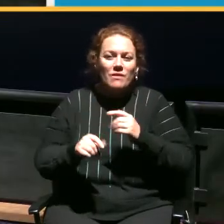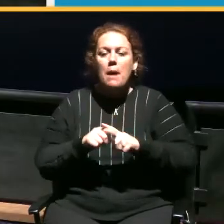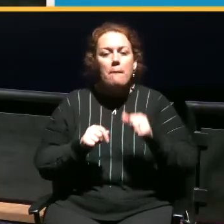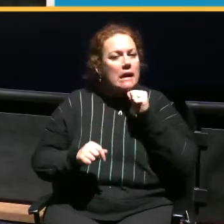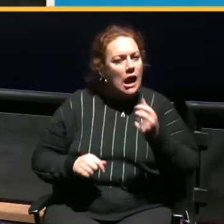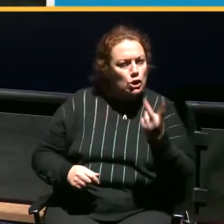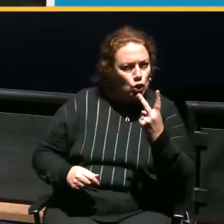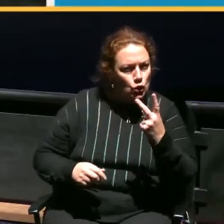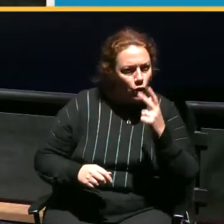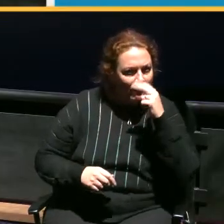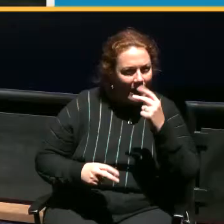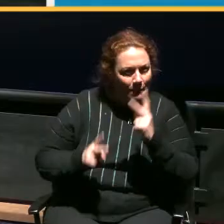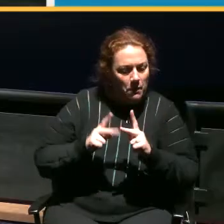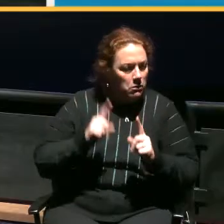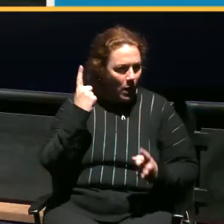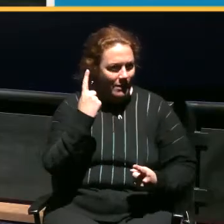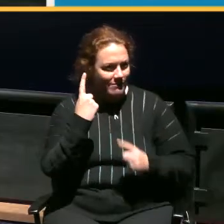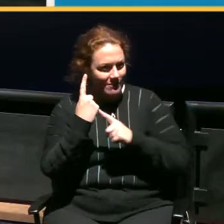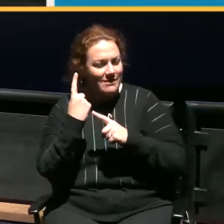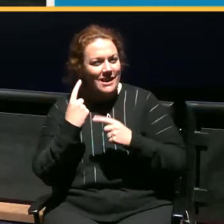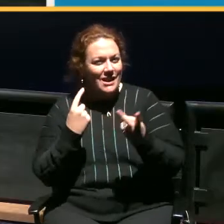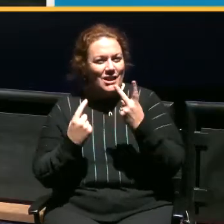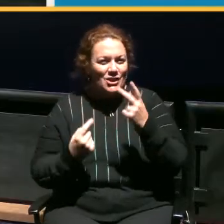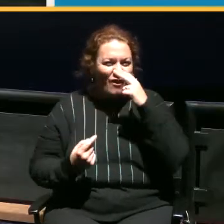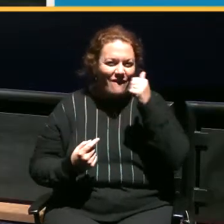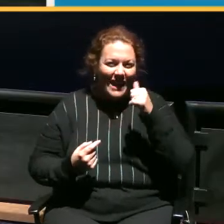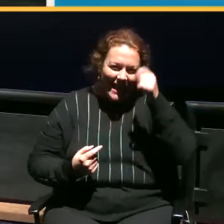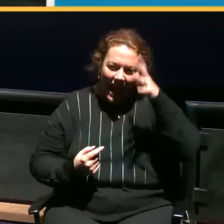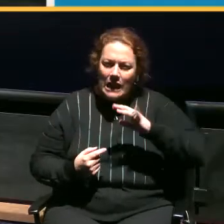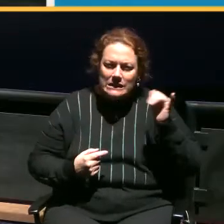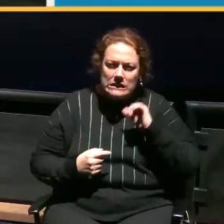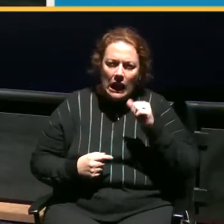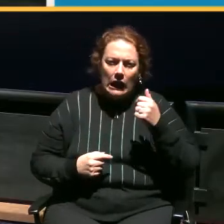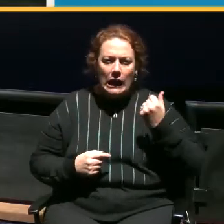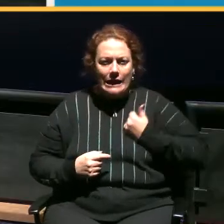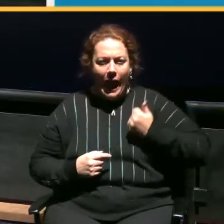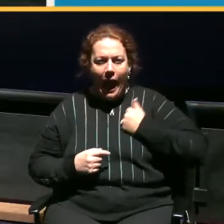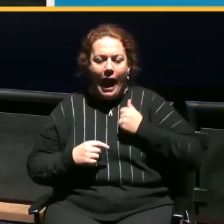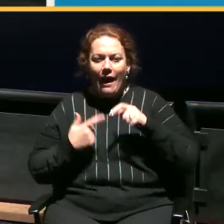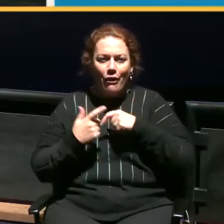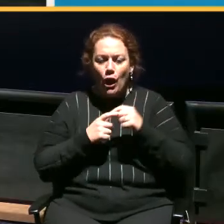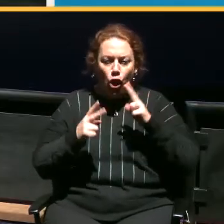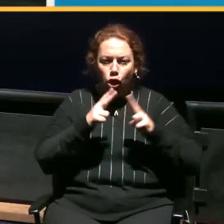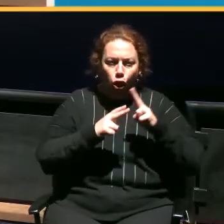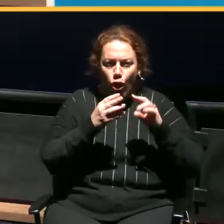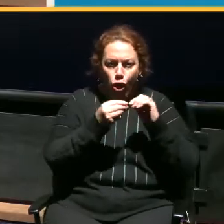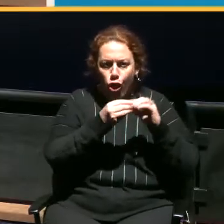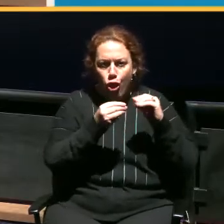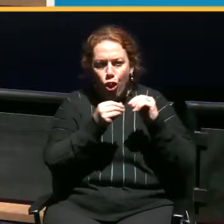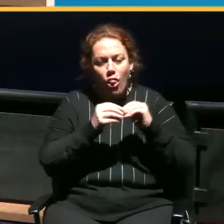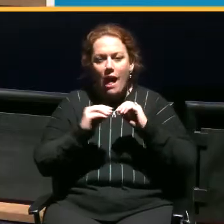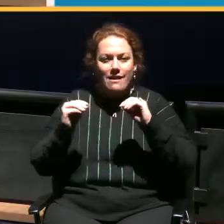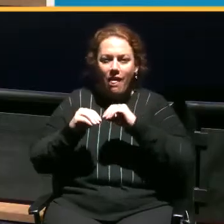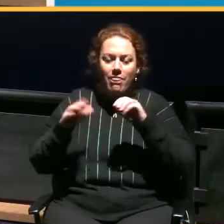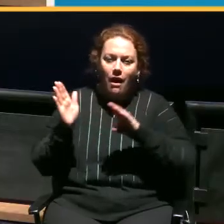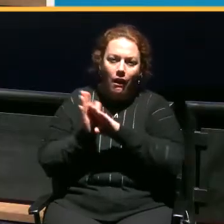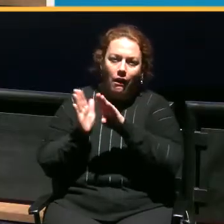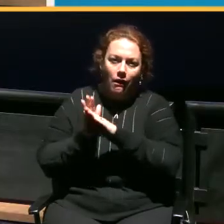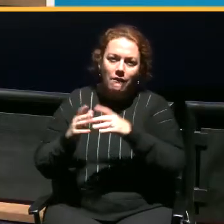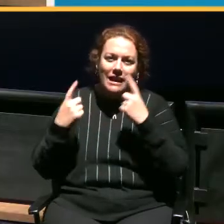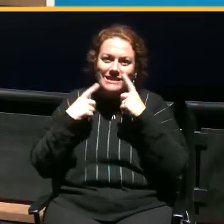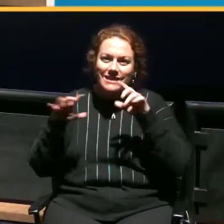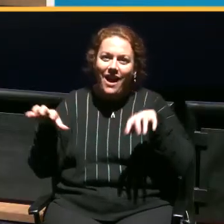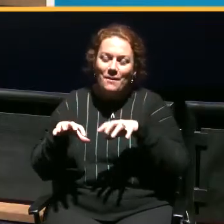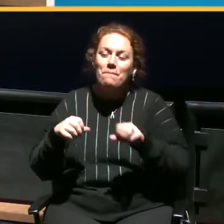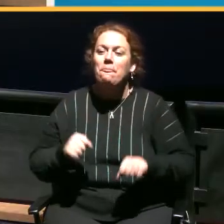2." He says, "You have 2 funny guys, it becomes like a gang and nothing gets done. But one funny guy, that's okay." That explains it then. Yeah. Well, we're going to